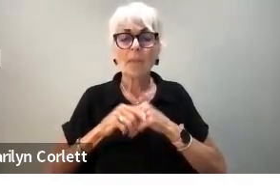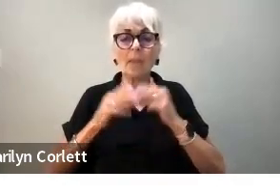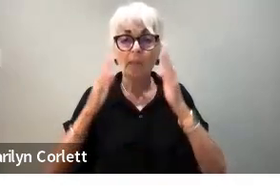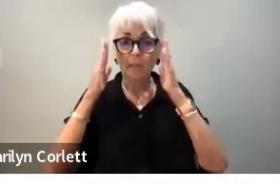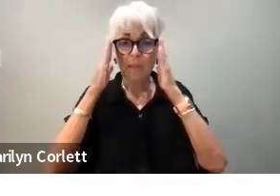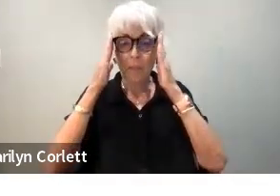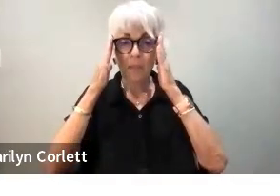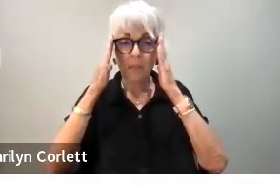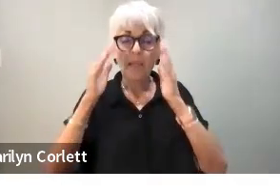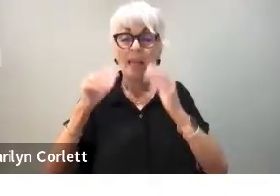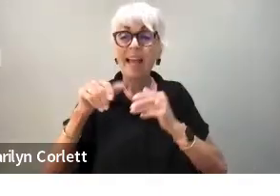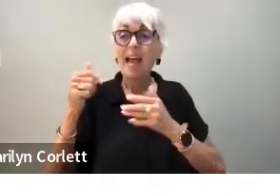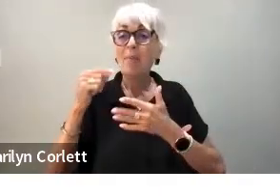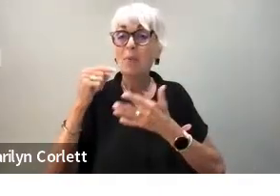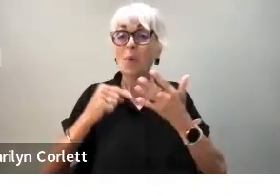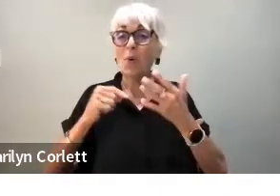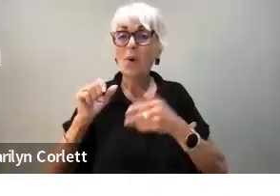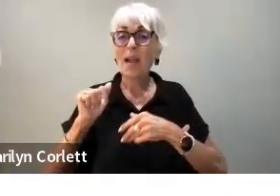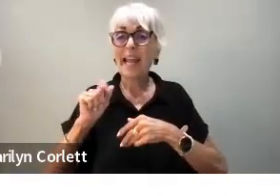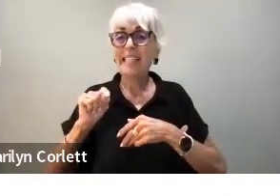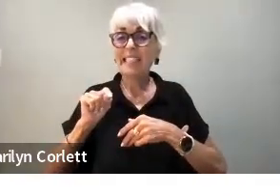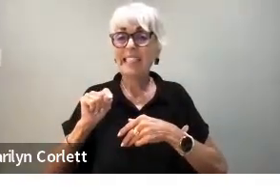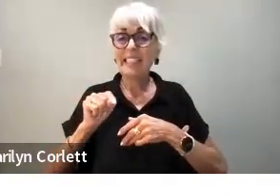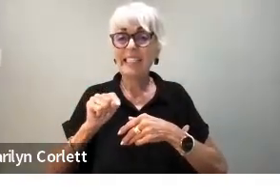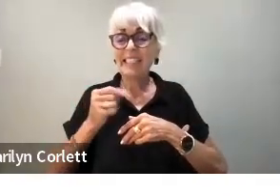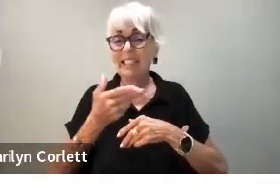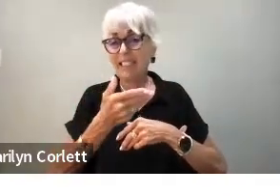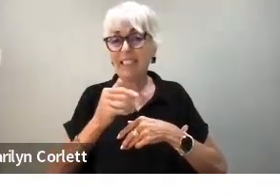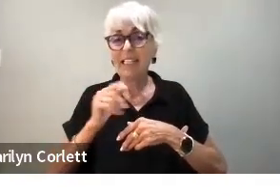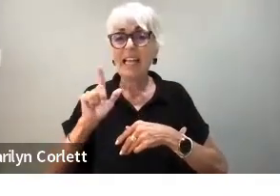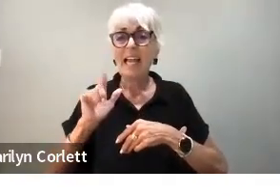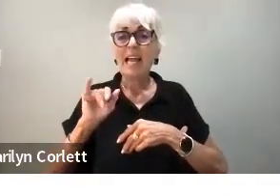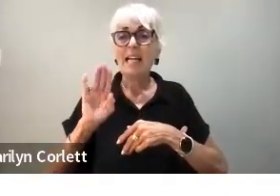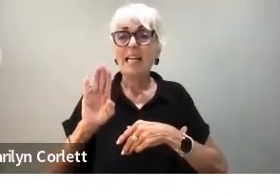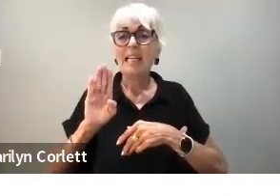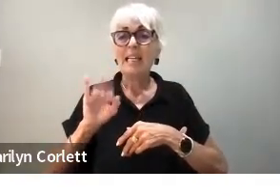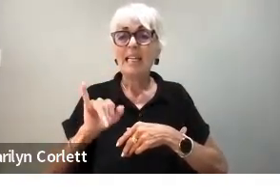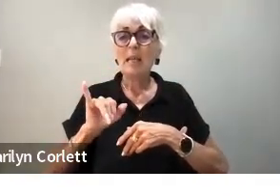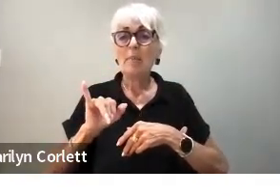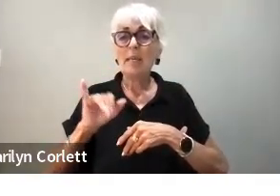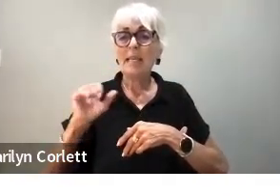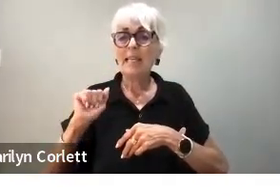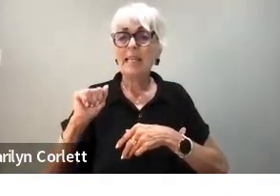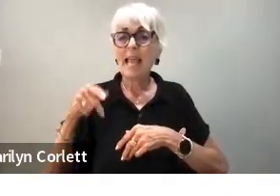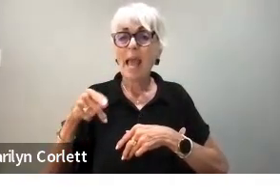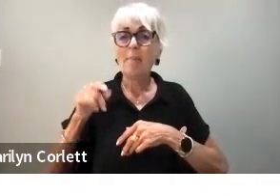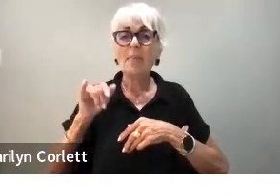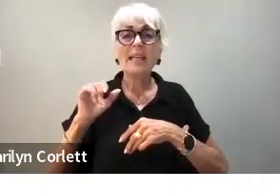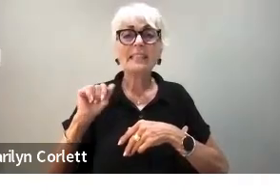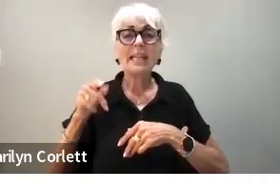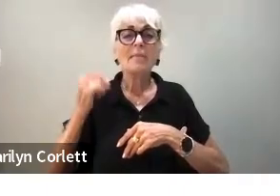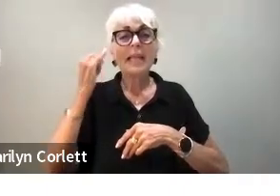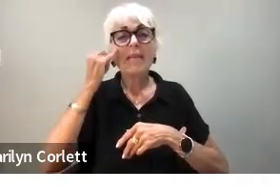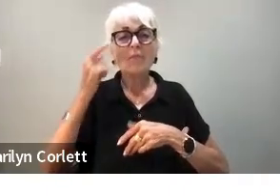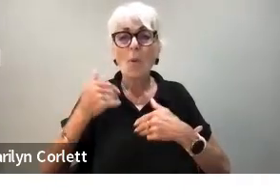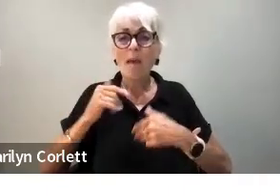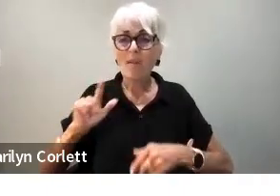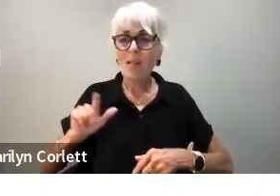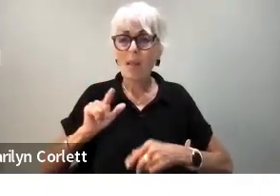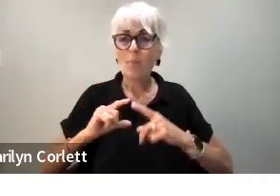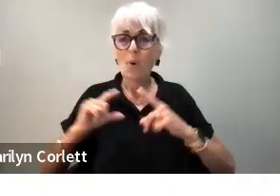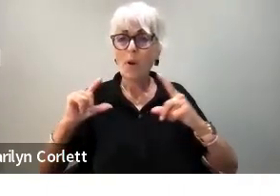And then some other pieces of AT that are on here is the Libby app, which that's an app. If you have a library